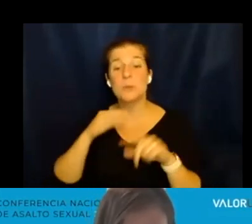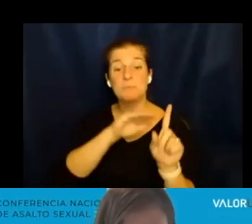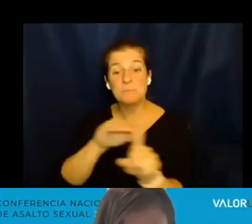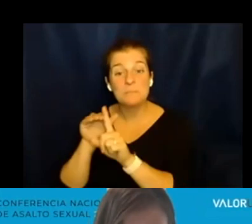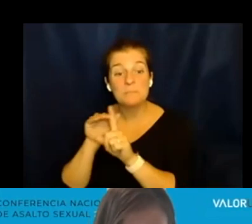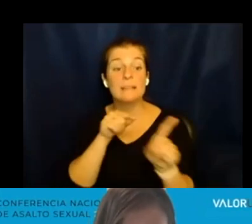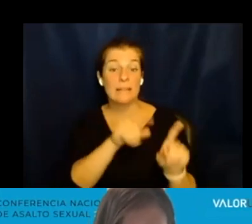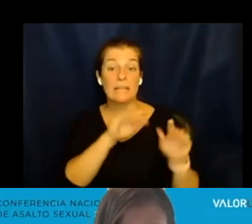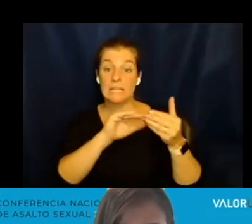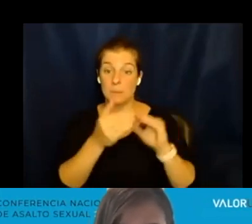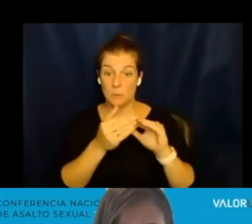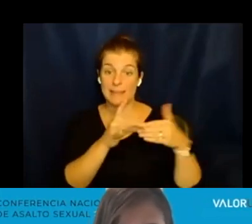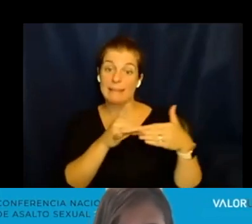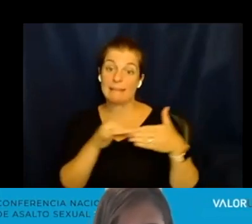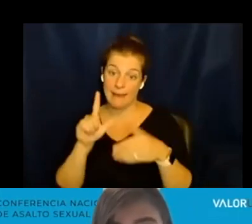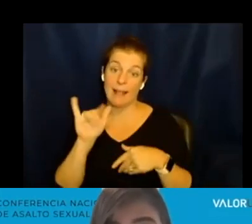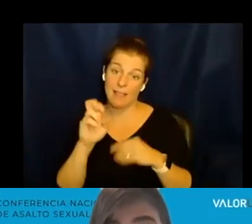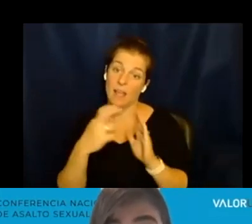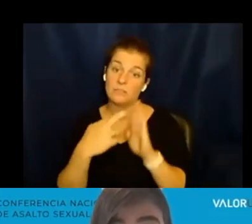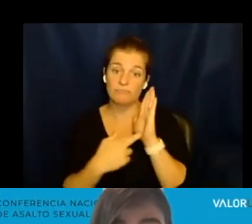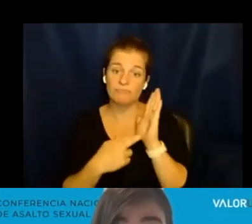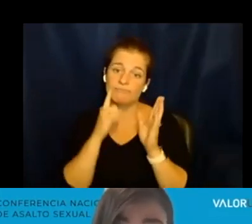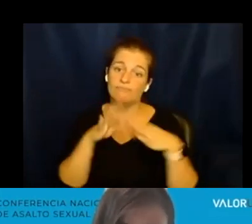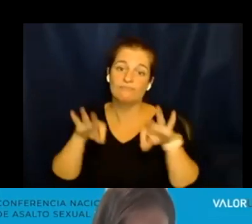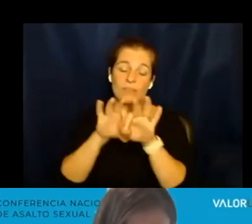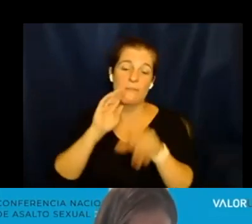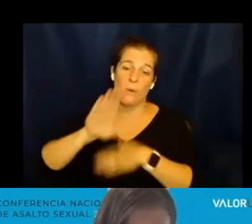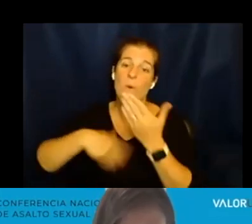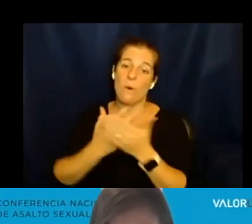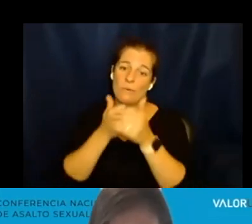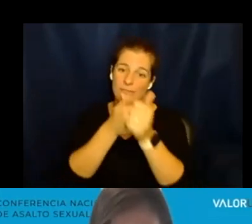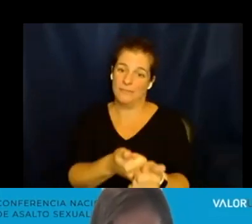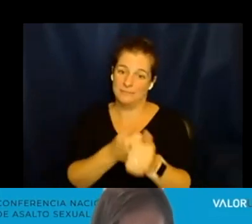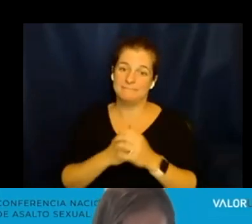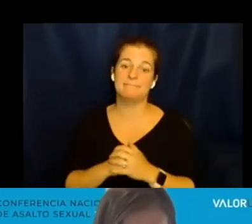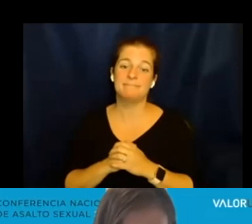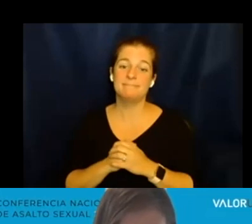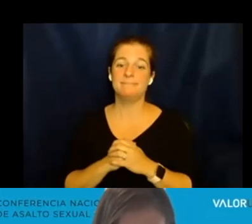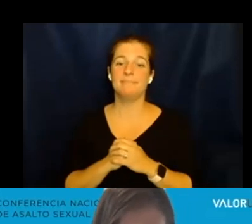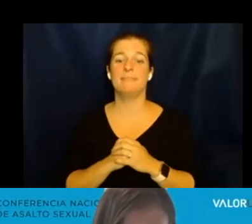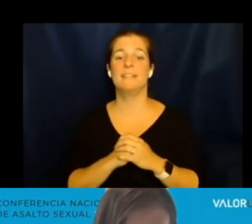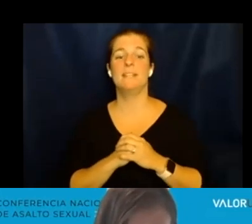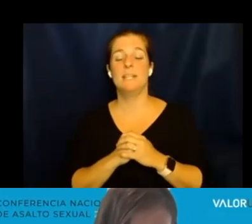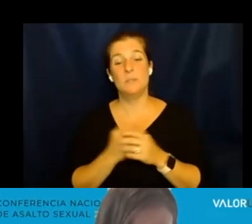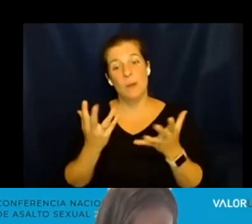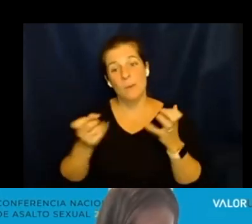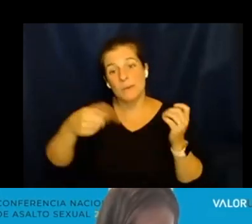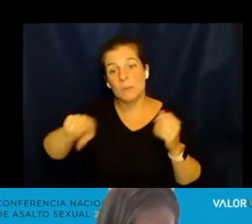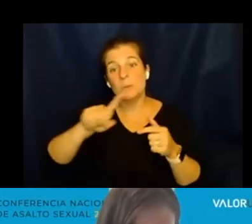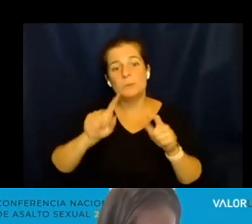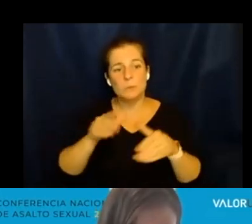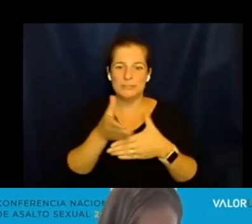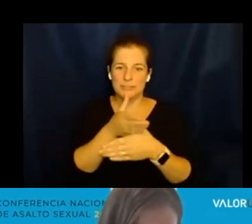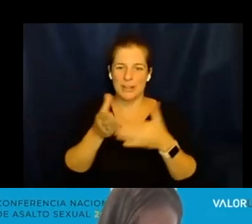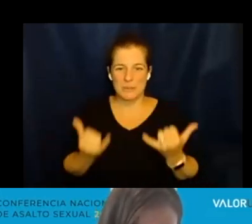are quite important for each one of us. And we want for you to be able to share today. So, let's